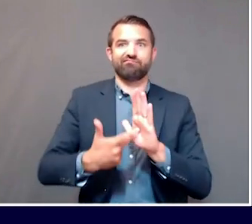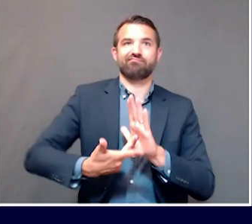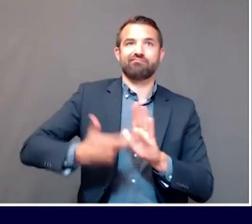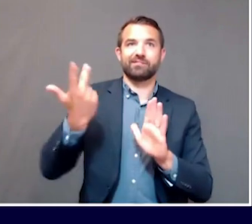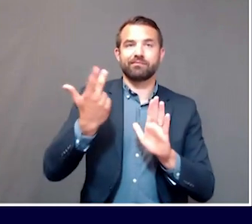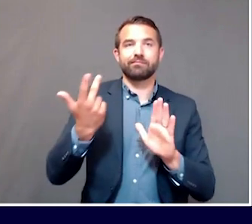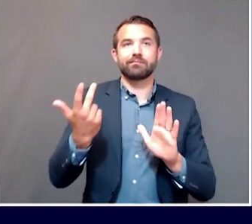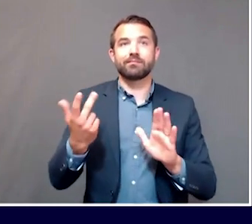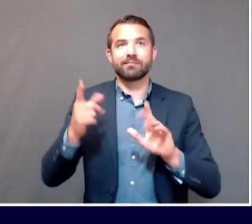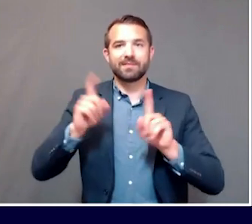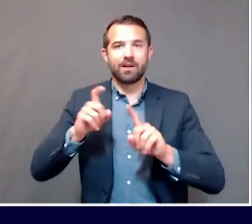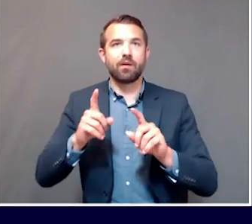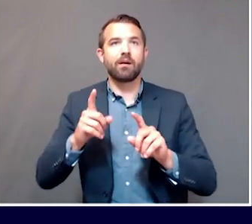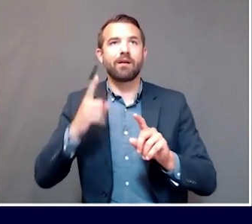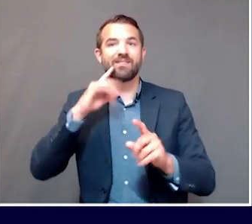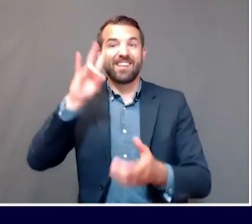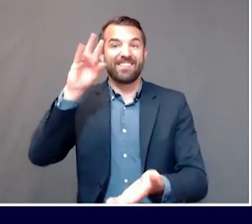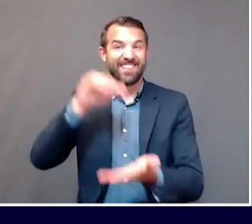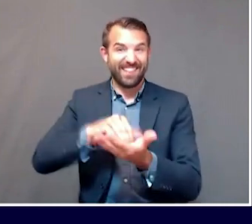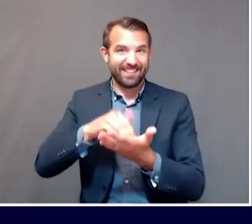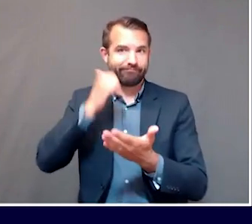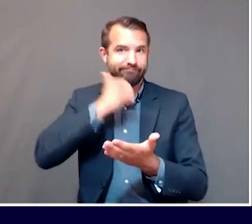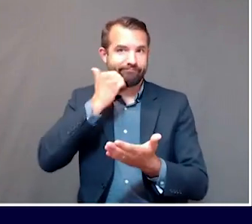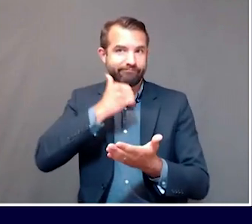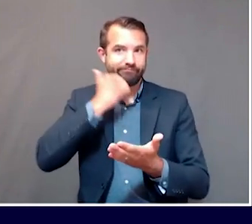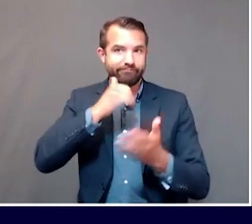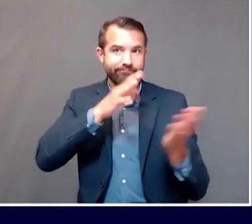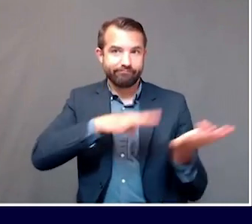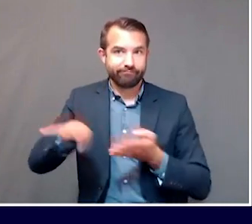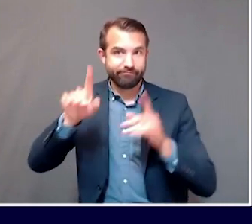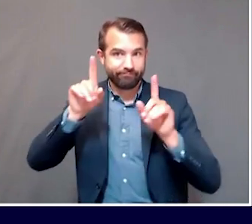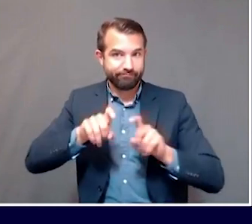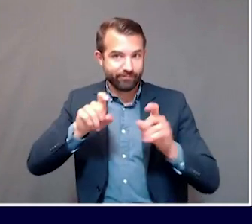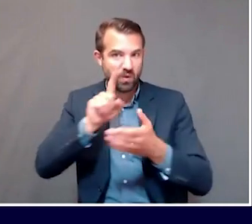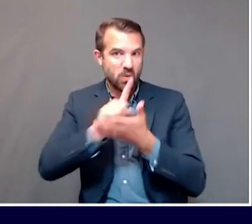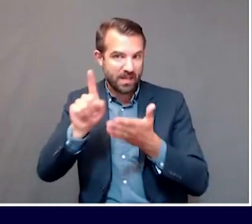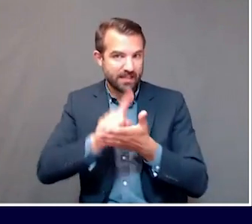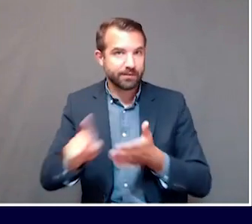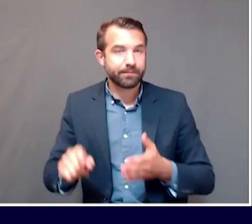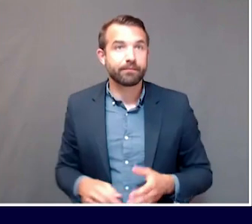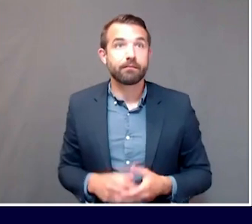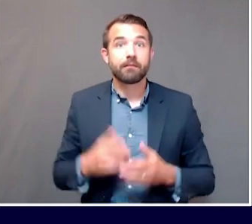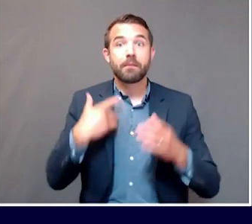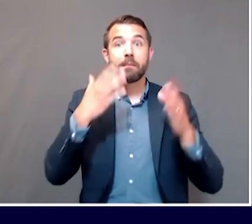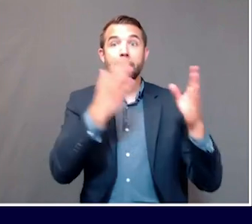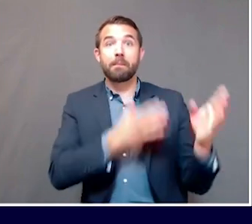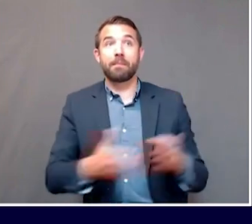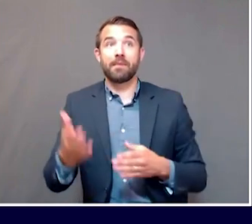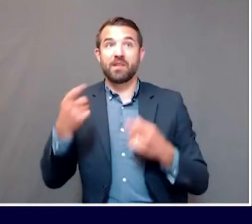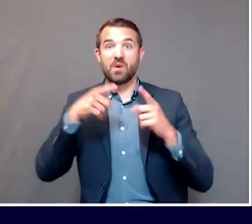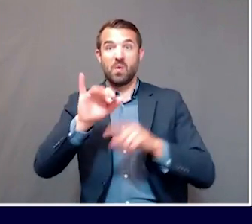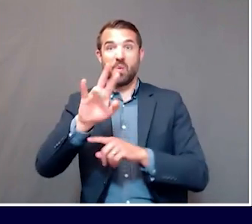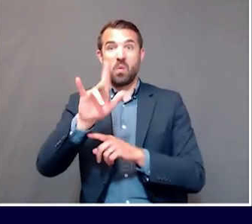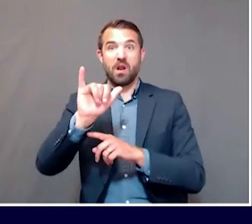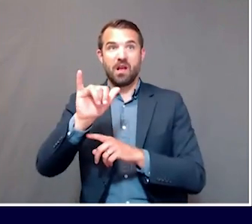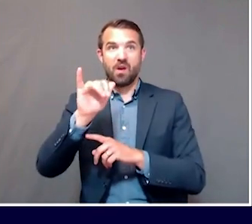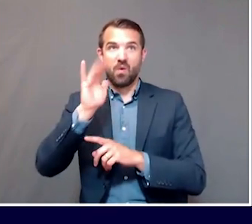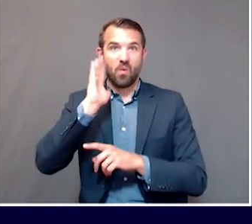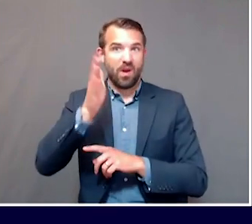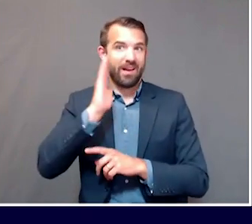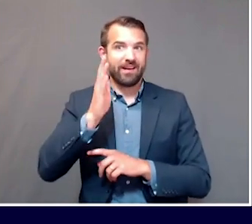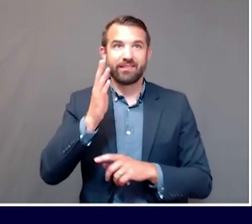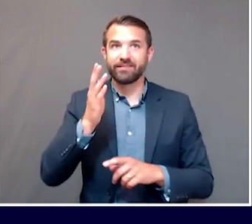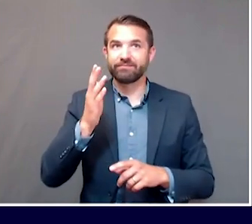Come mid-July, we expect to even quadruple that with the addition of a mobile lab, these new swab and send